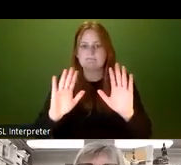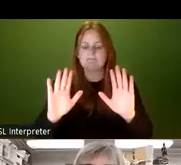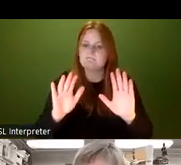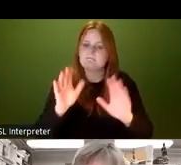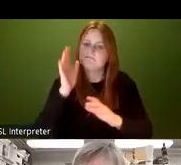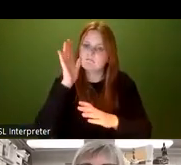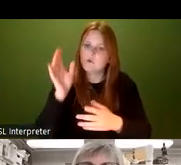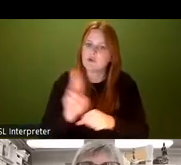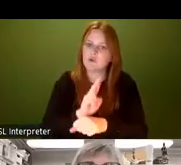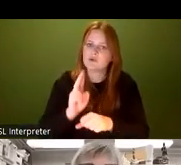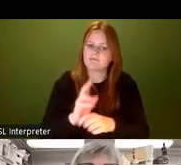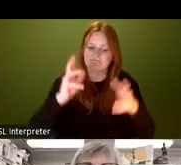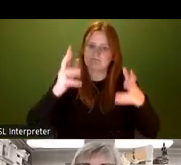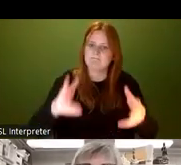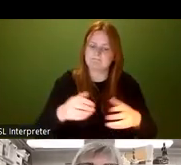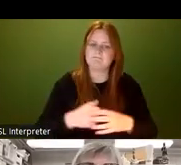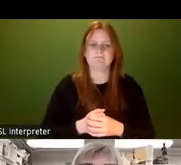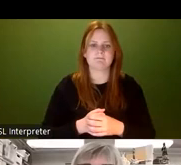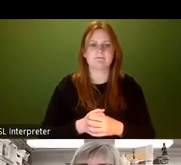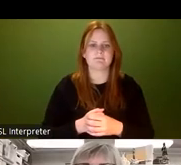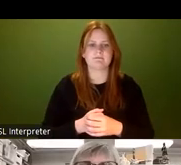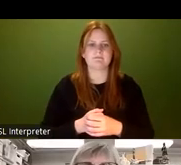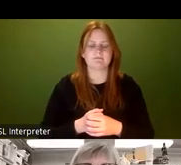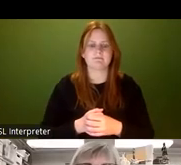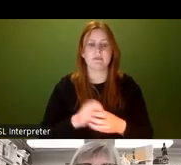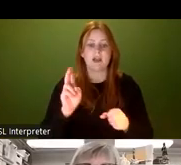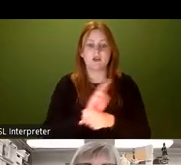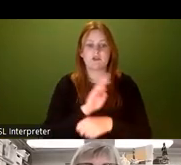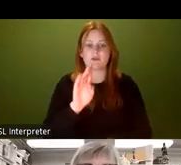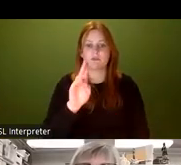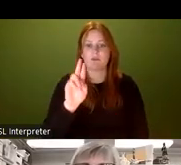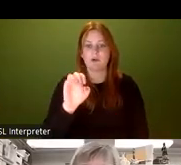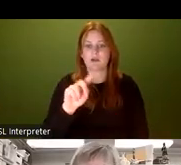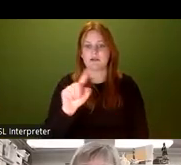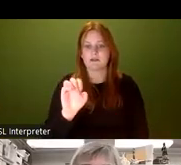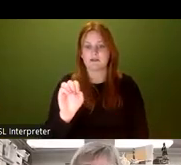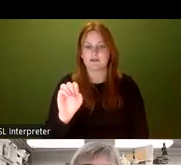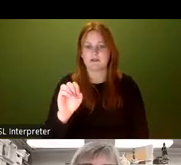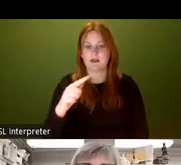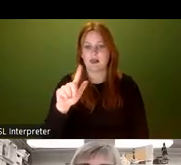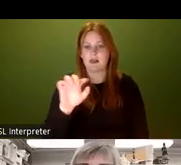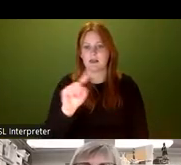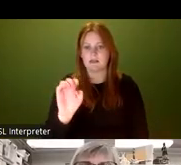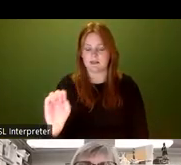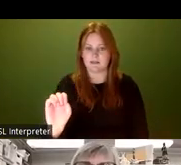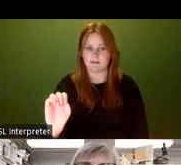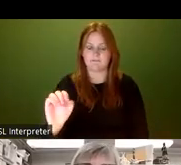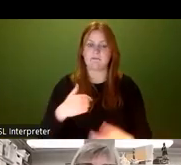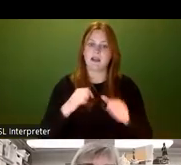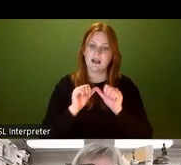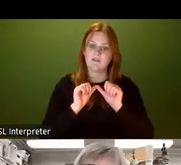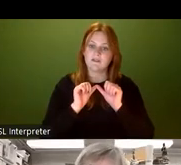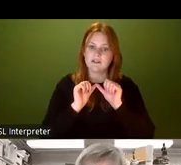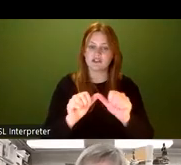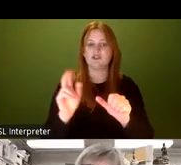to alter them. I use this bronze glaze and have continued to, I